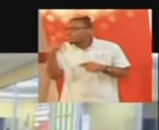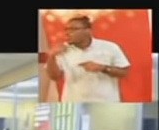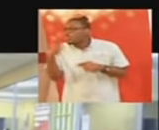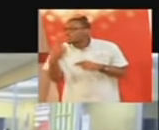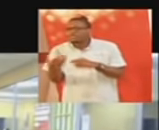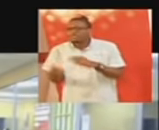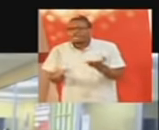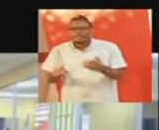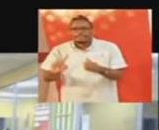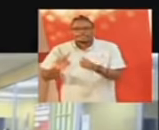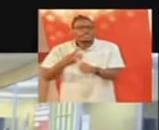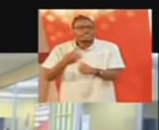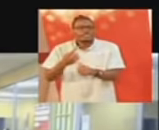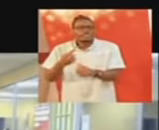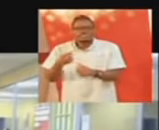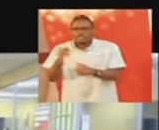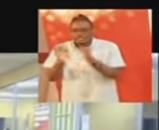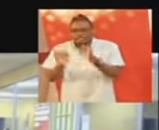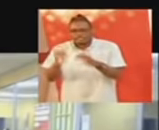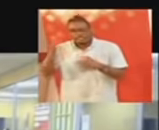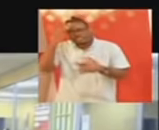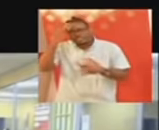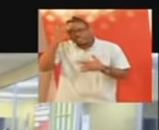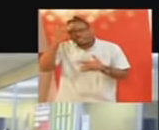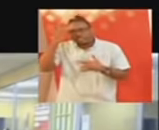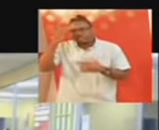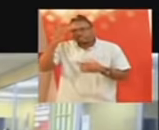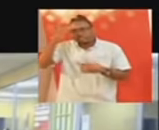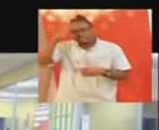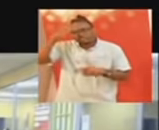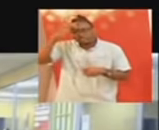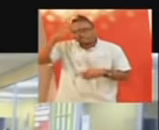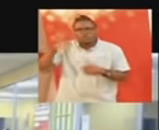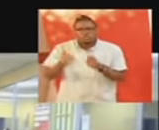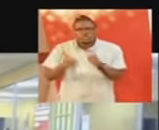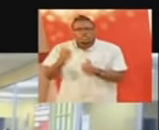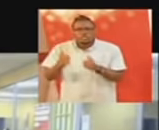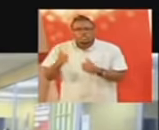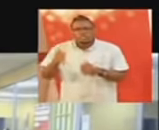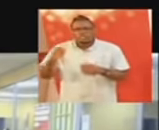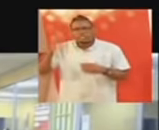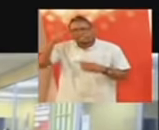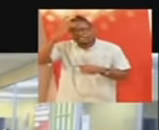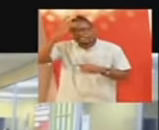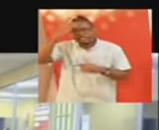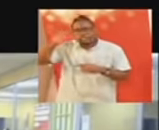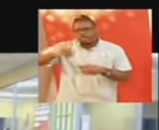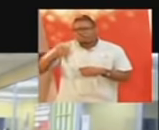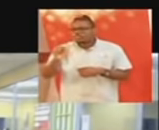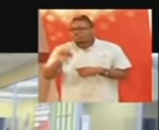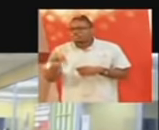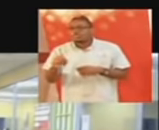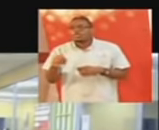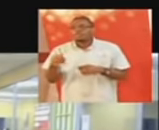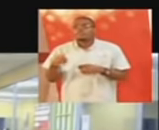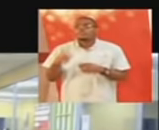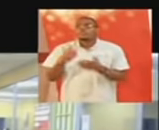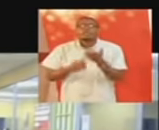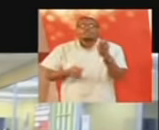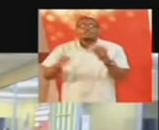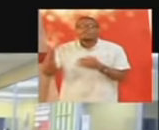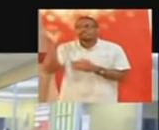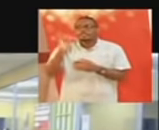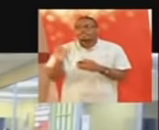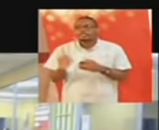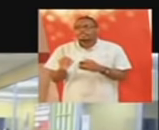conditions. And just furthering on that point, what percentage of patients are surviving after being